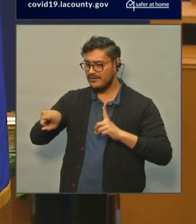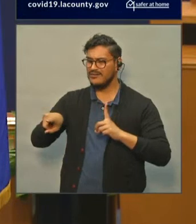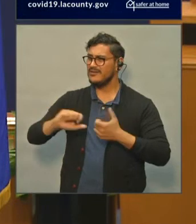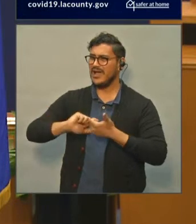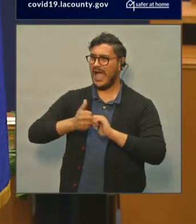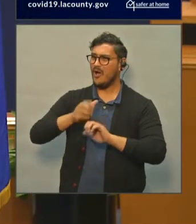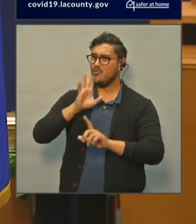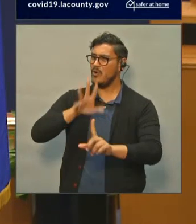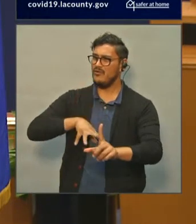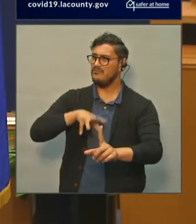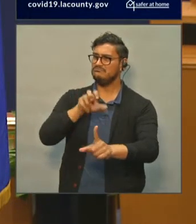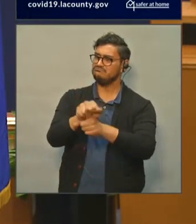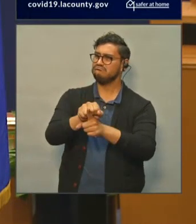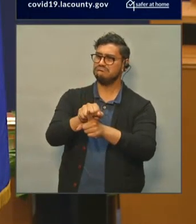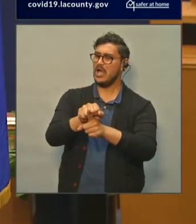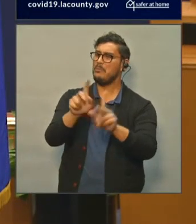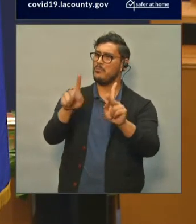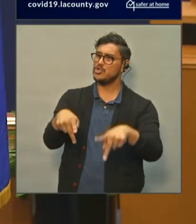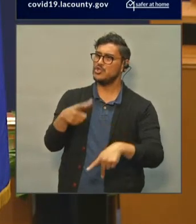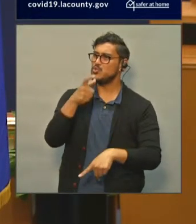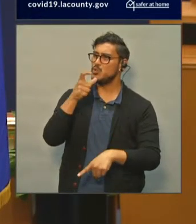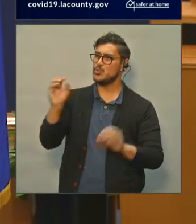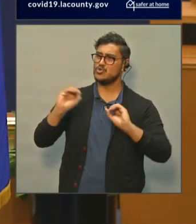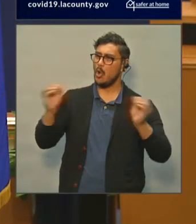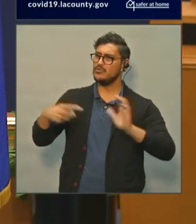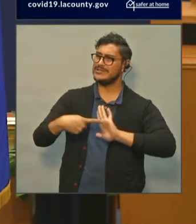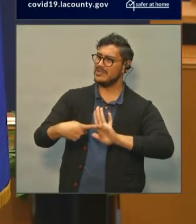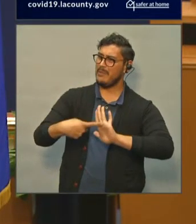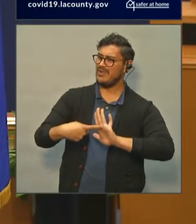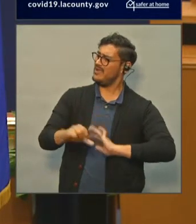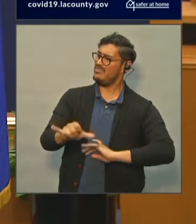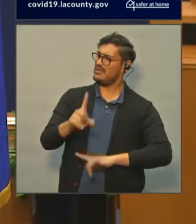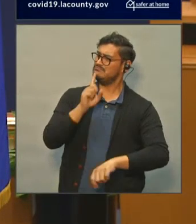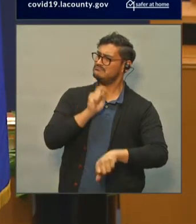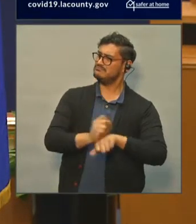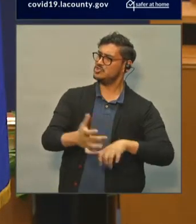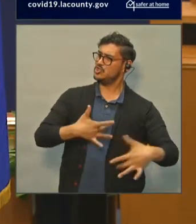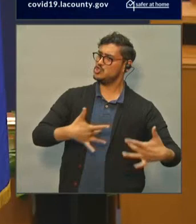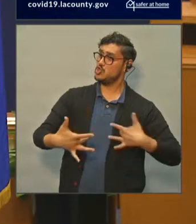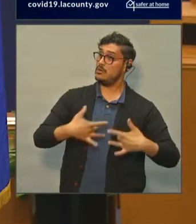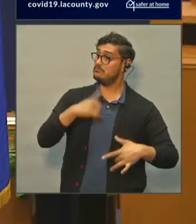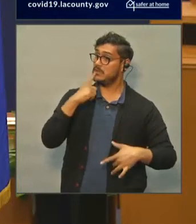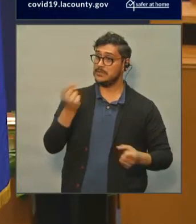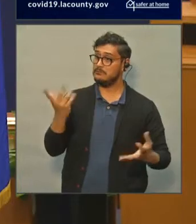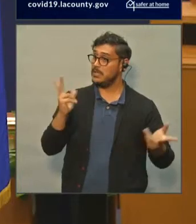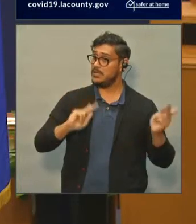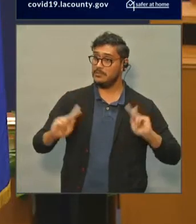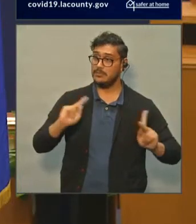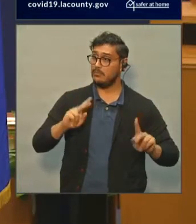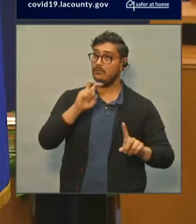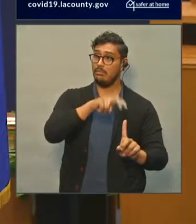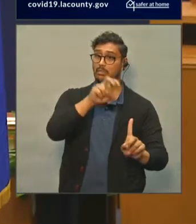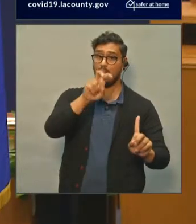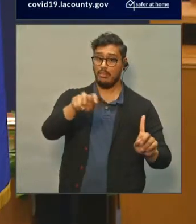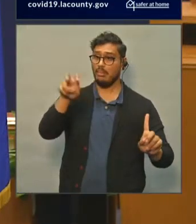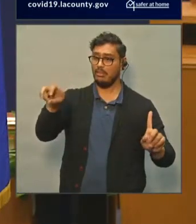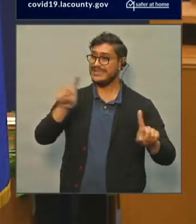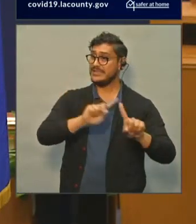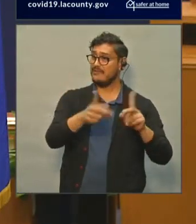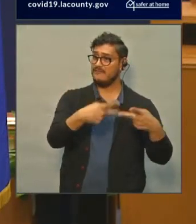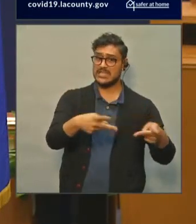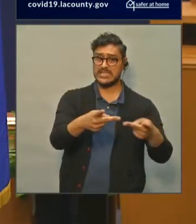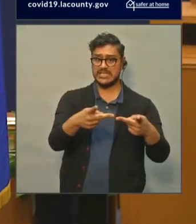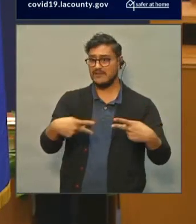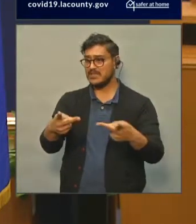asymptomatic cases among workers at nursing homes, and that's a big concern given that many of them work at more than one facility. And I'm wondering if